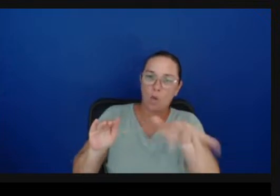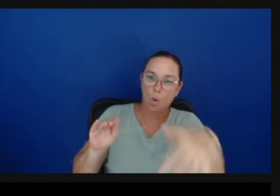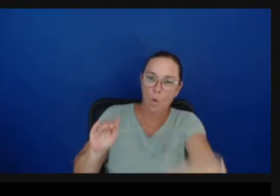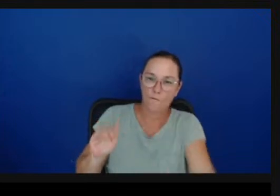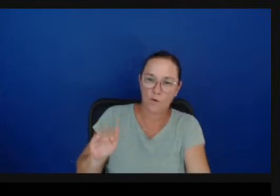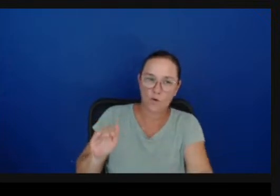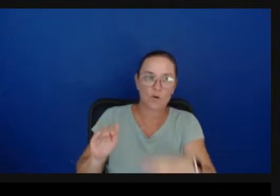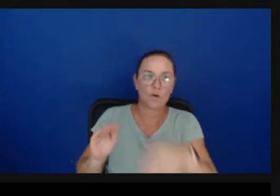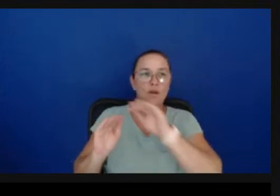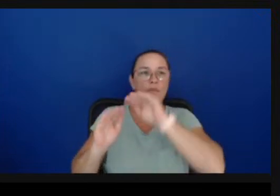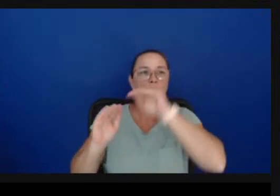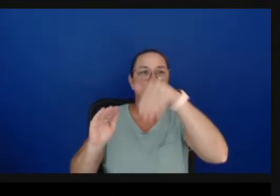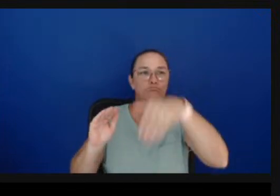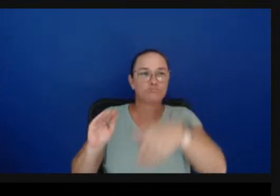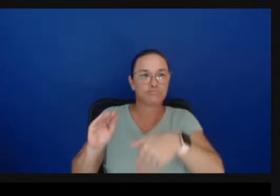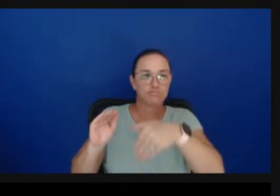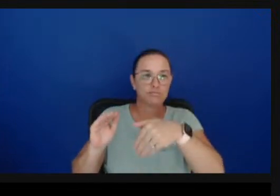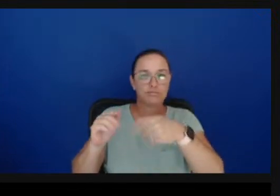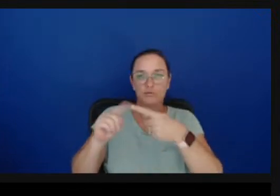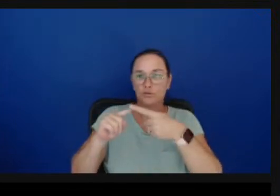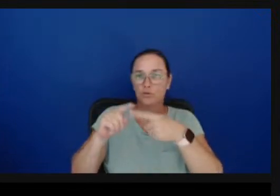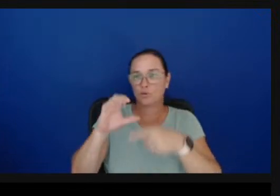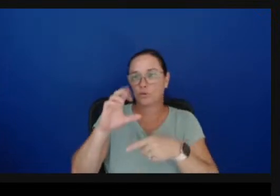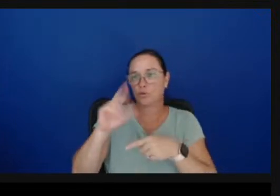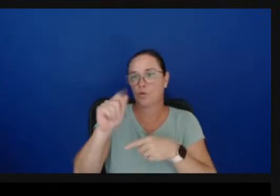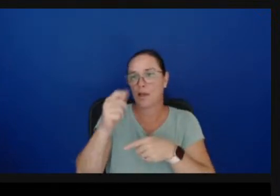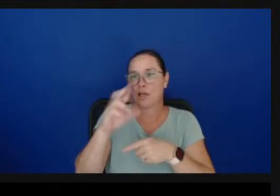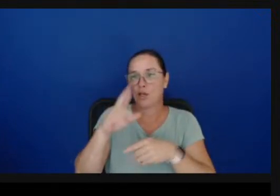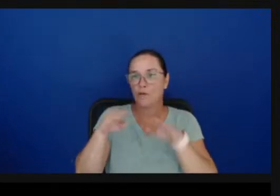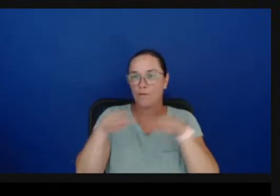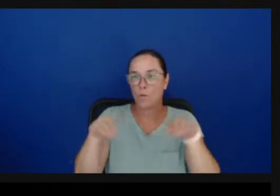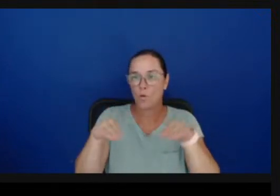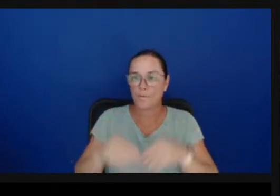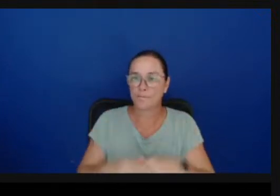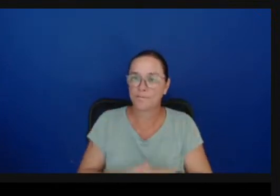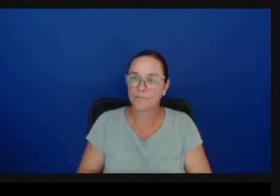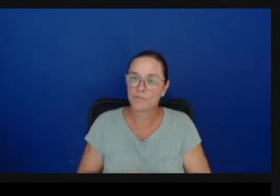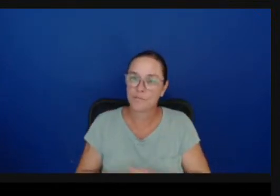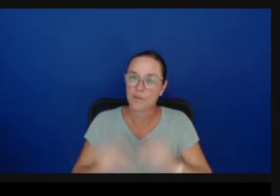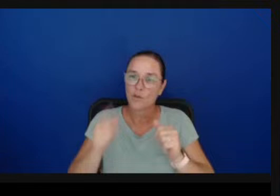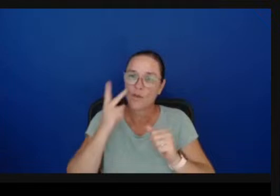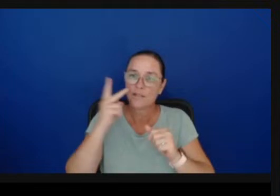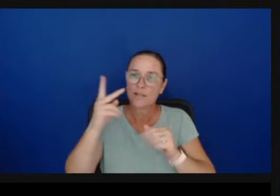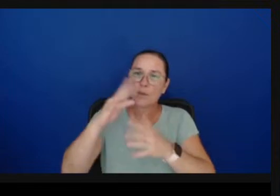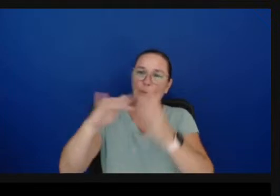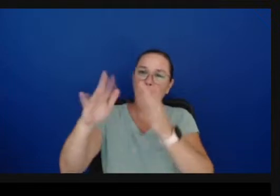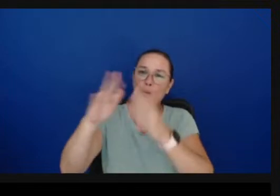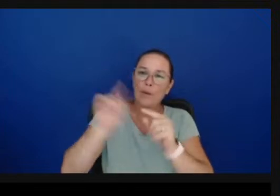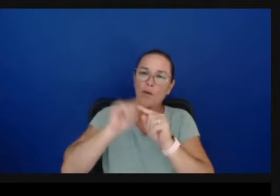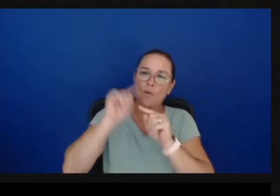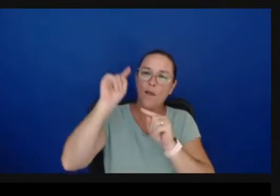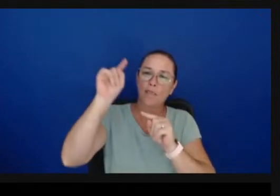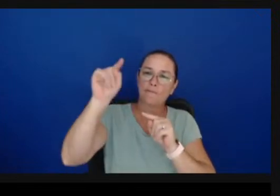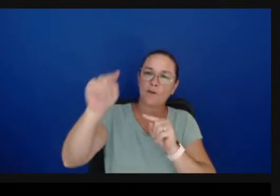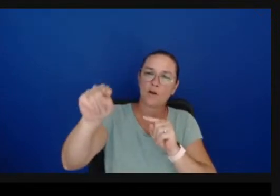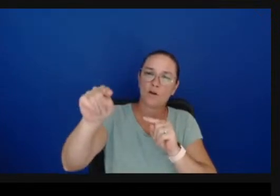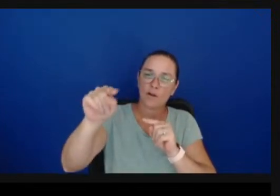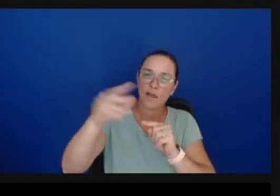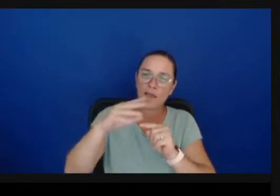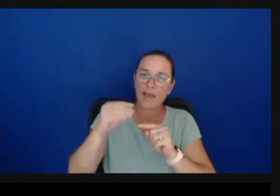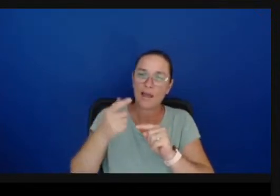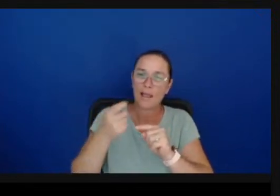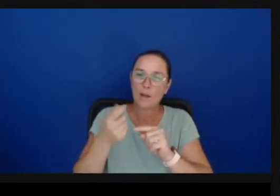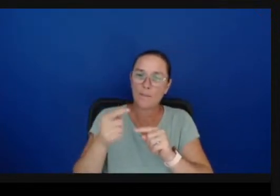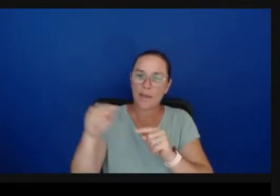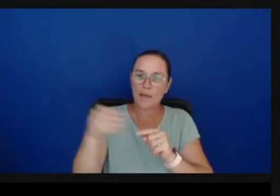onto the crater floor. And we still see the fume there at the far side of the crater, and a little bit here at